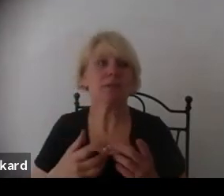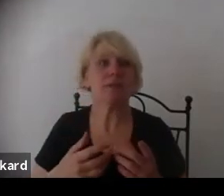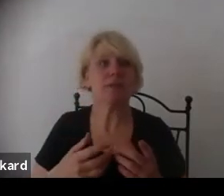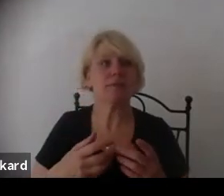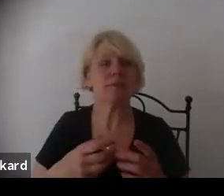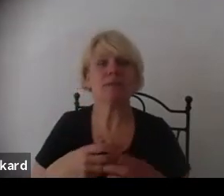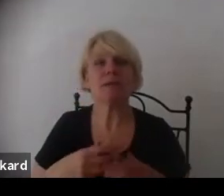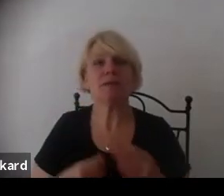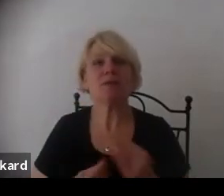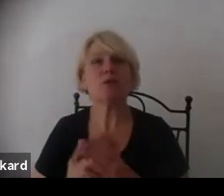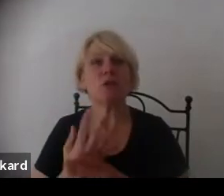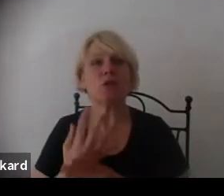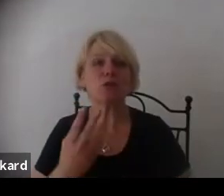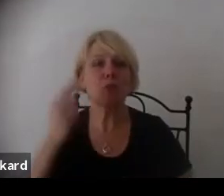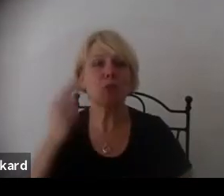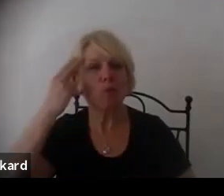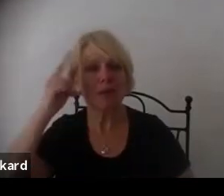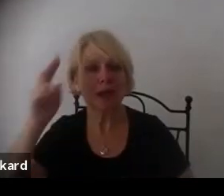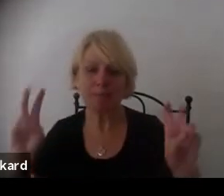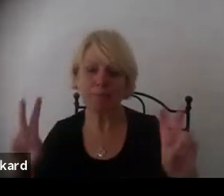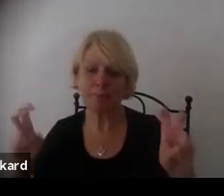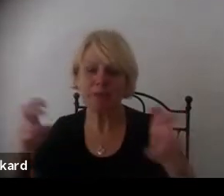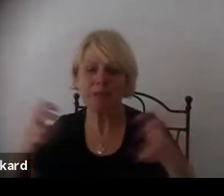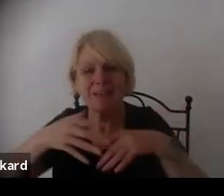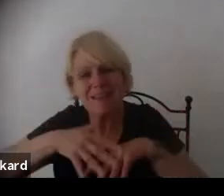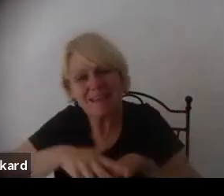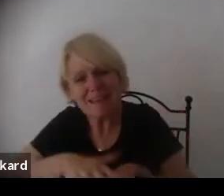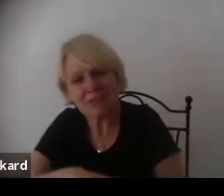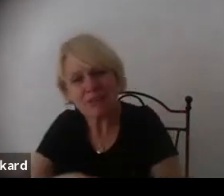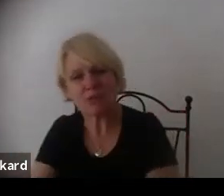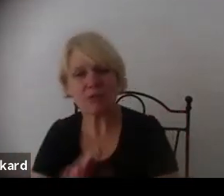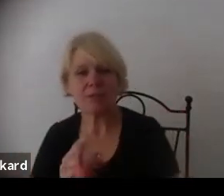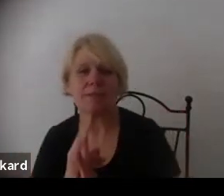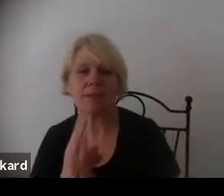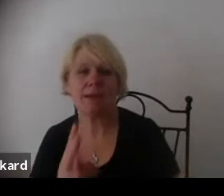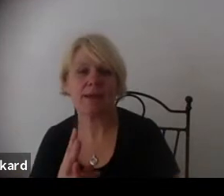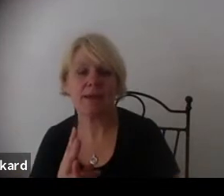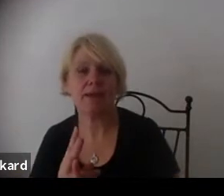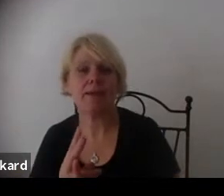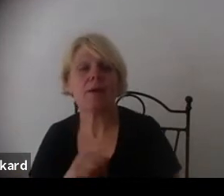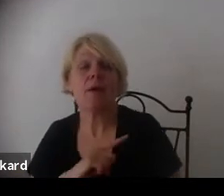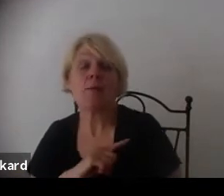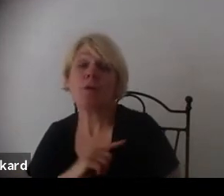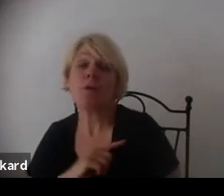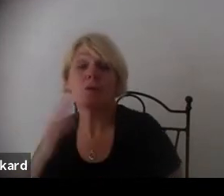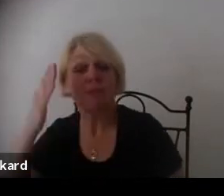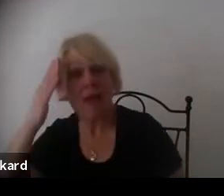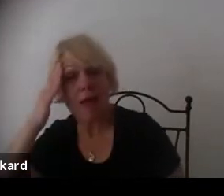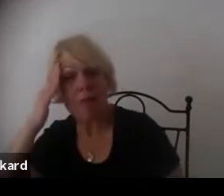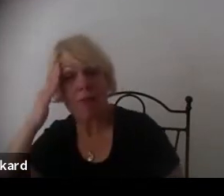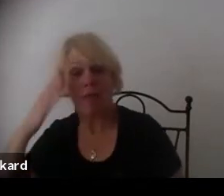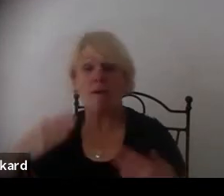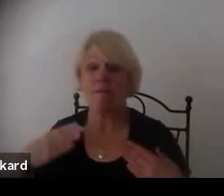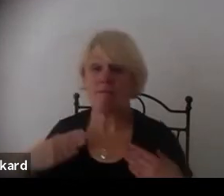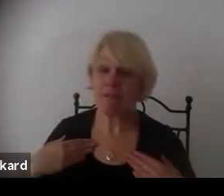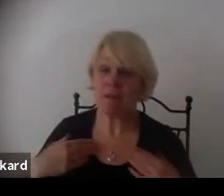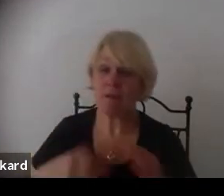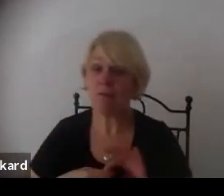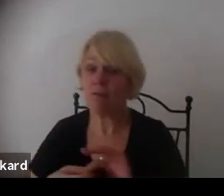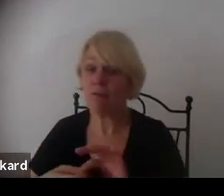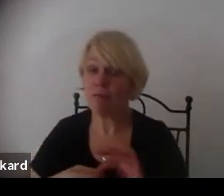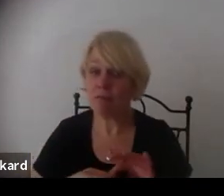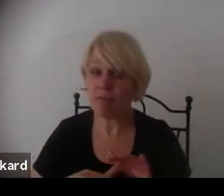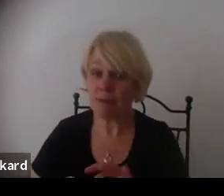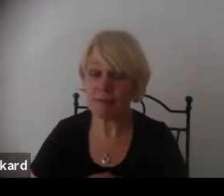about, we're all whole people, and often our mental health and well-being affects our physical health and well-being, and